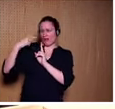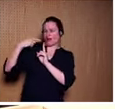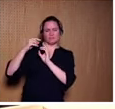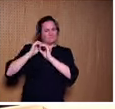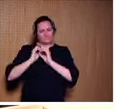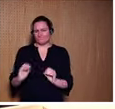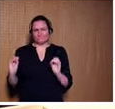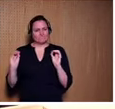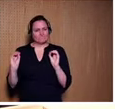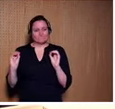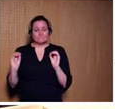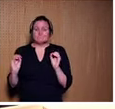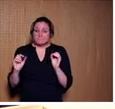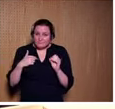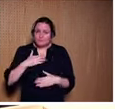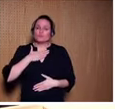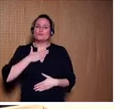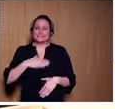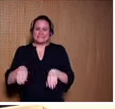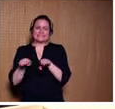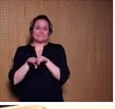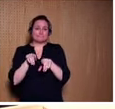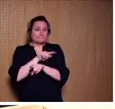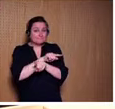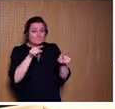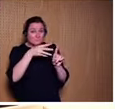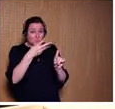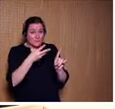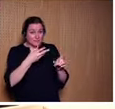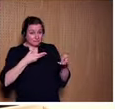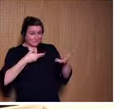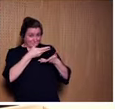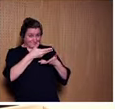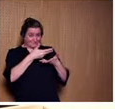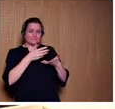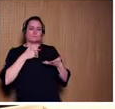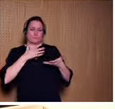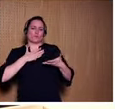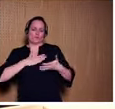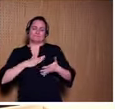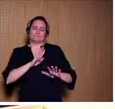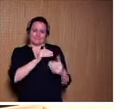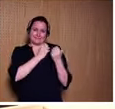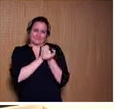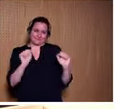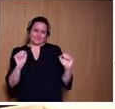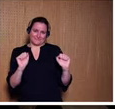ensure protection for people who are like me and not like you. Thank you.